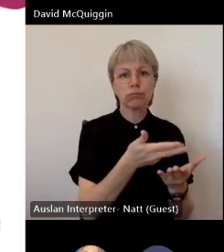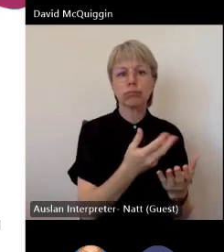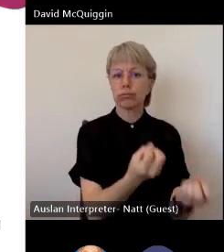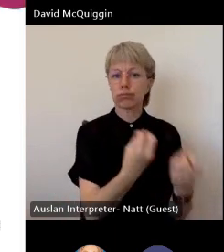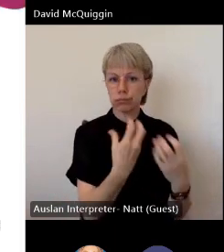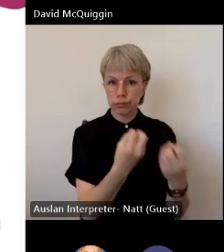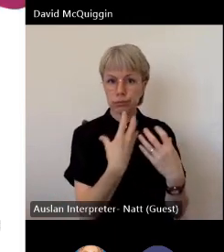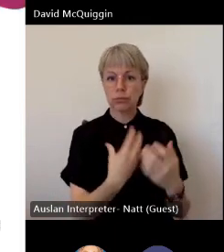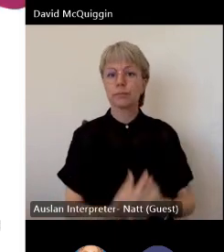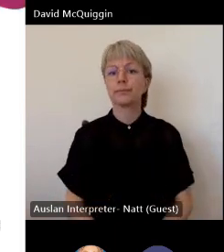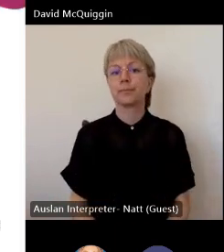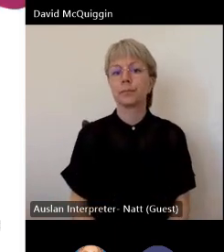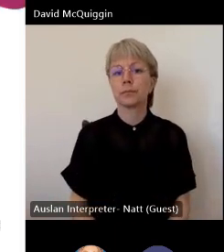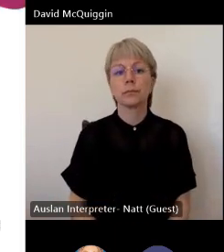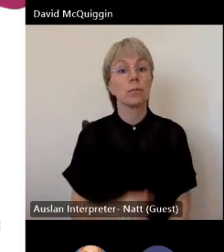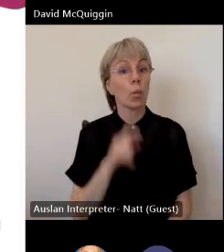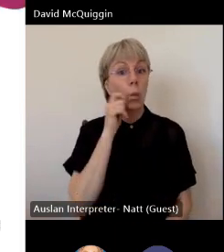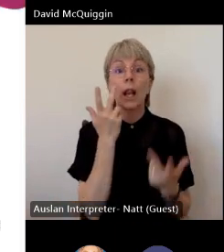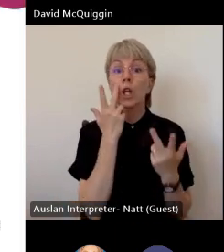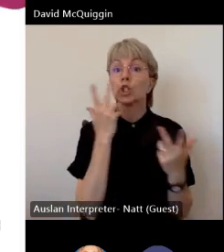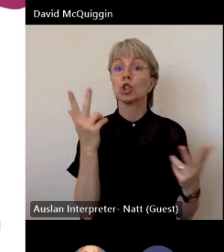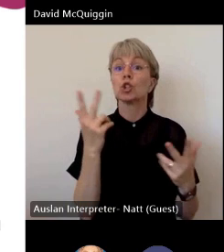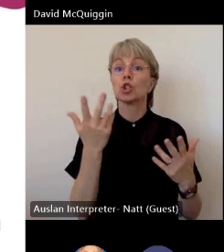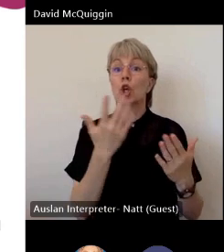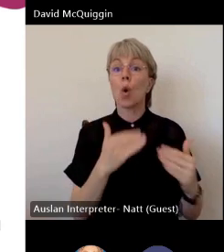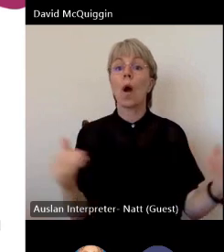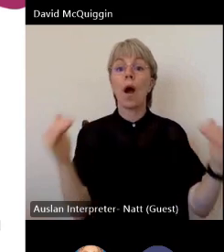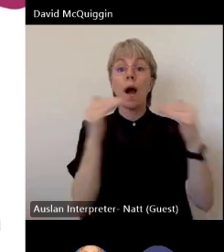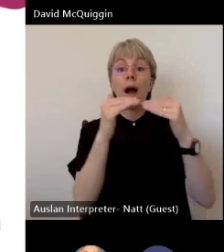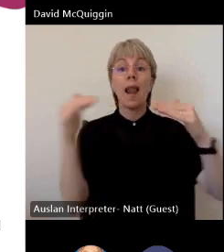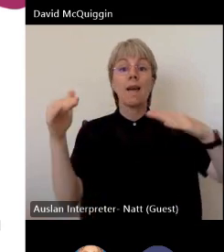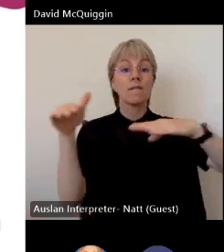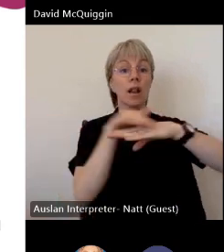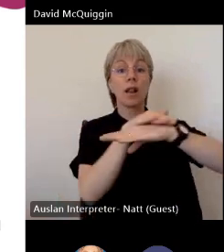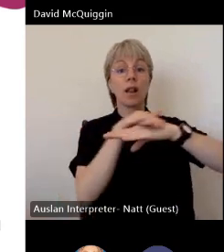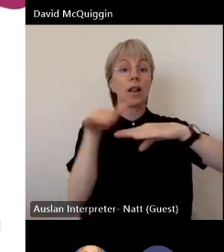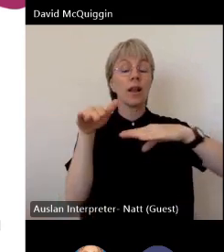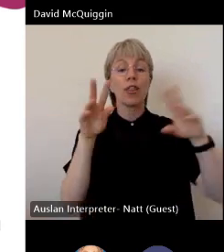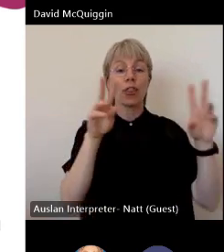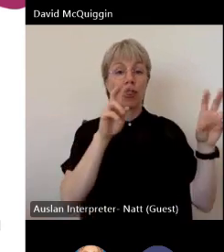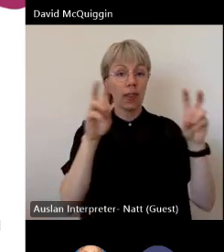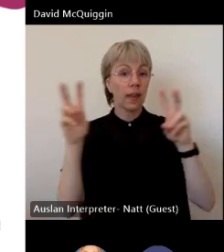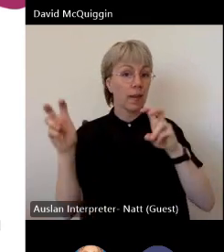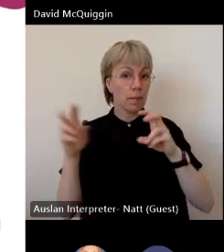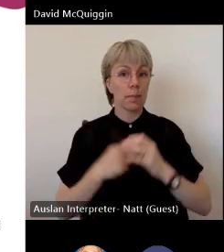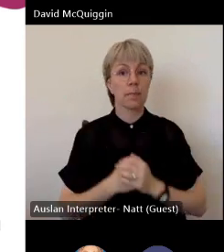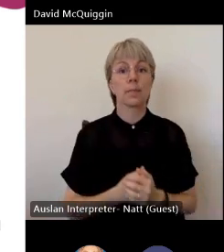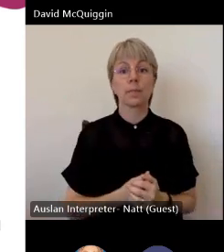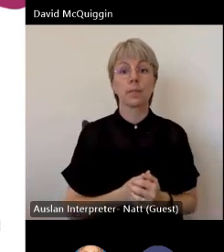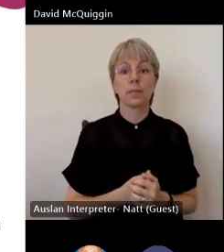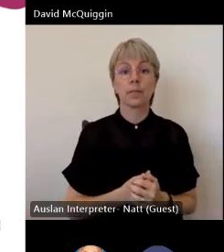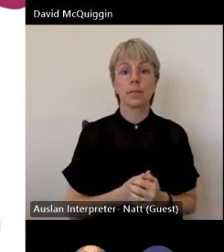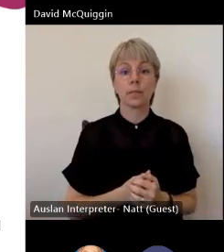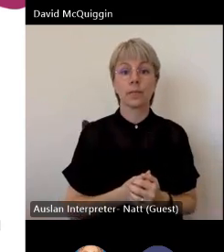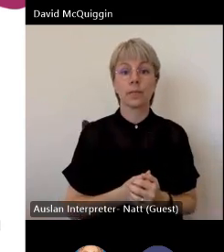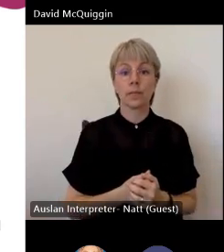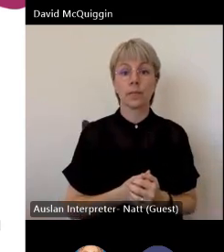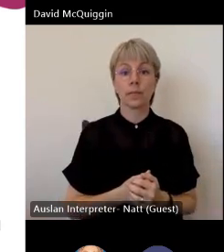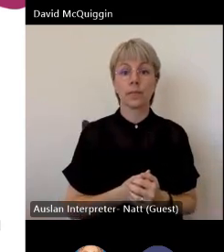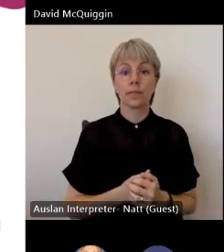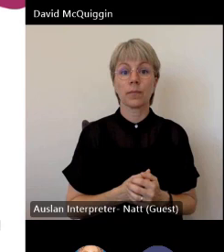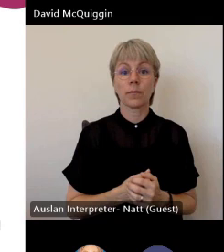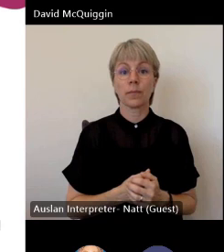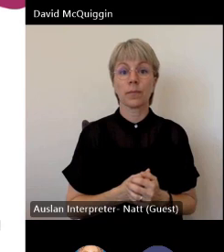And here are the high-level themes. This is for the